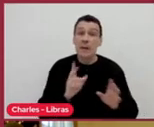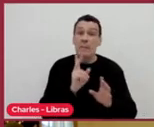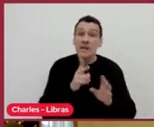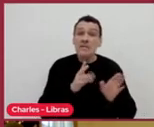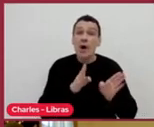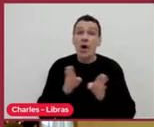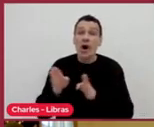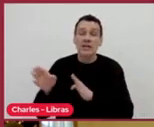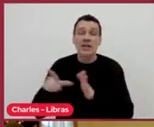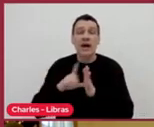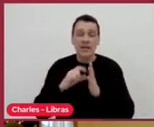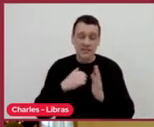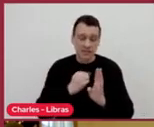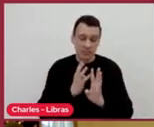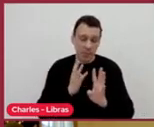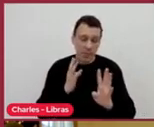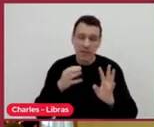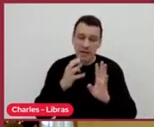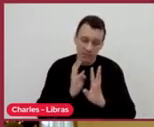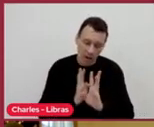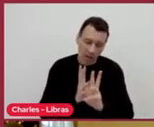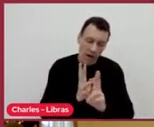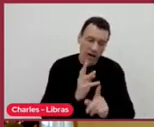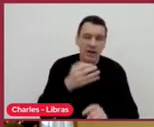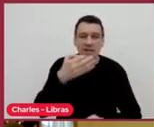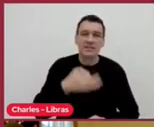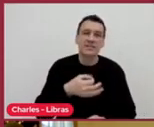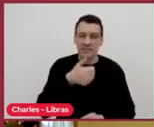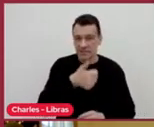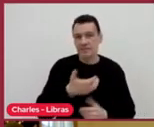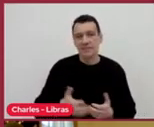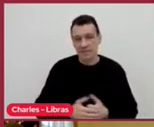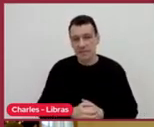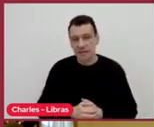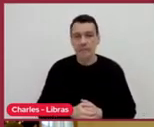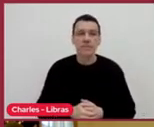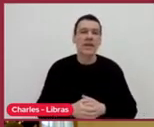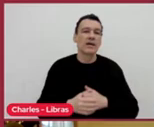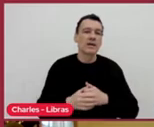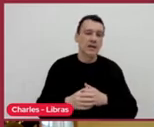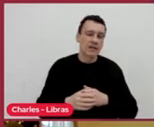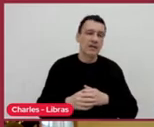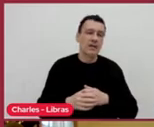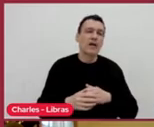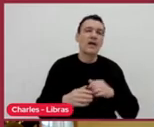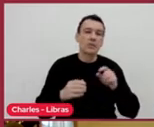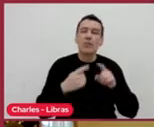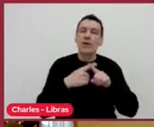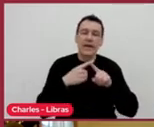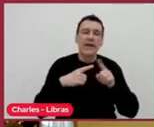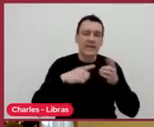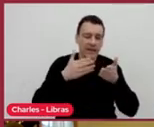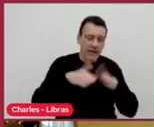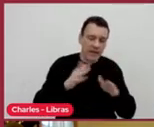D equals 1 is equivalent to this first element. And this first element is equivalent to the A equals